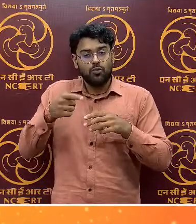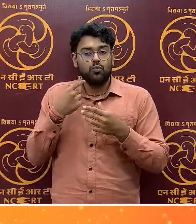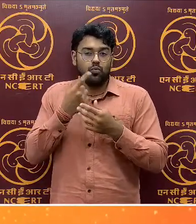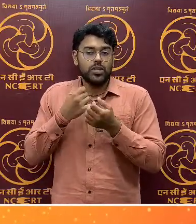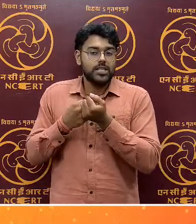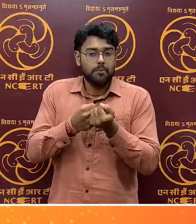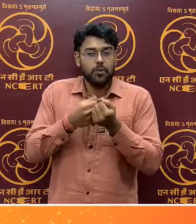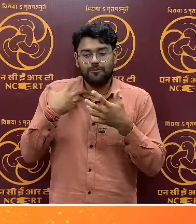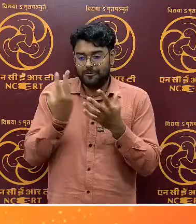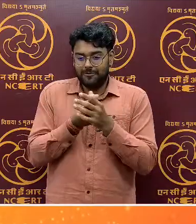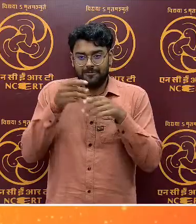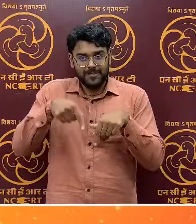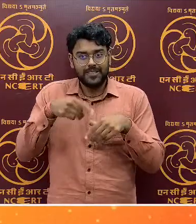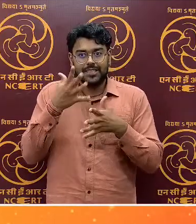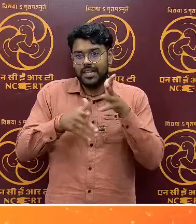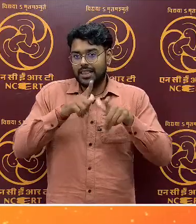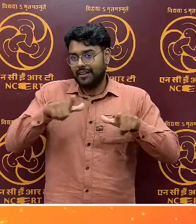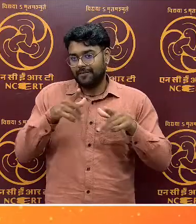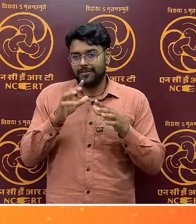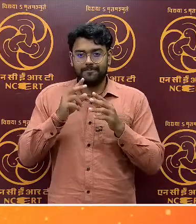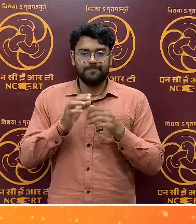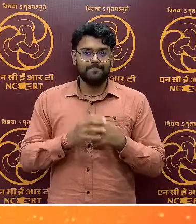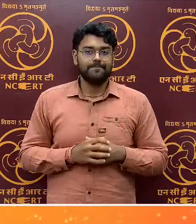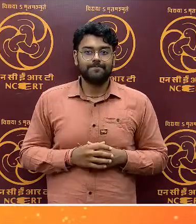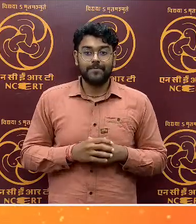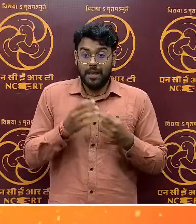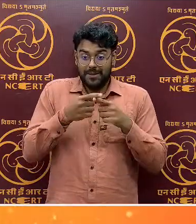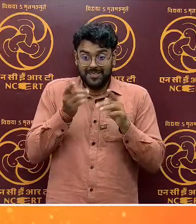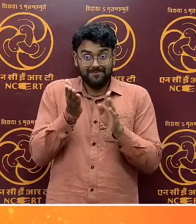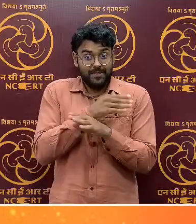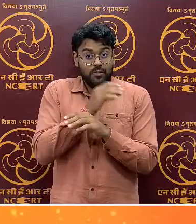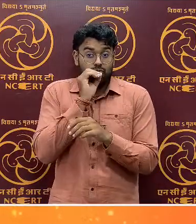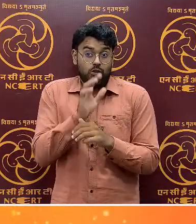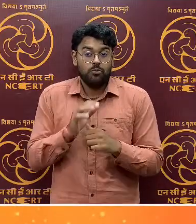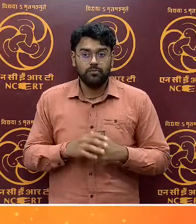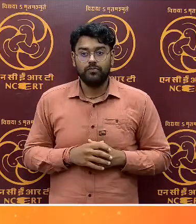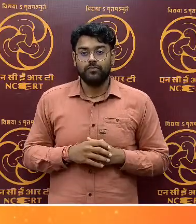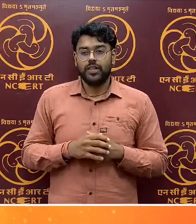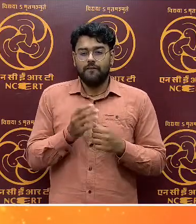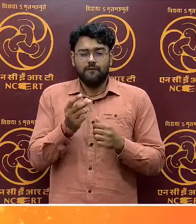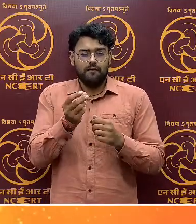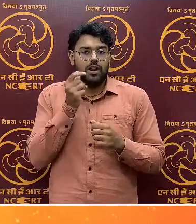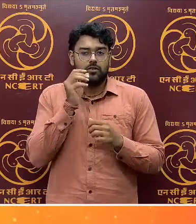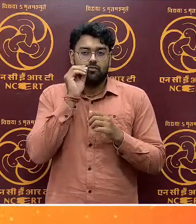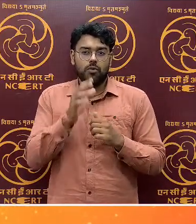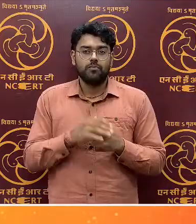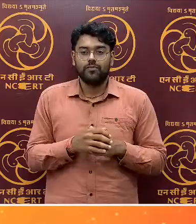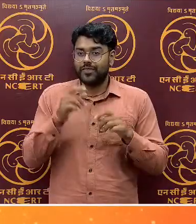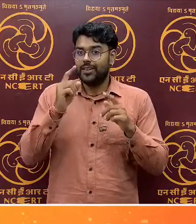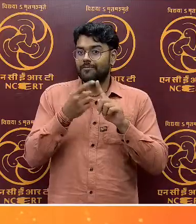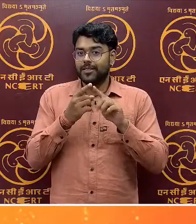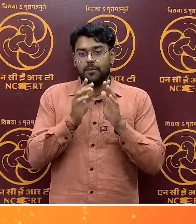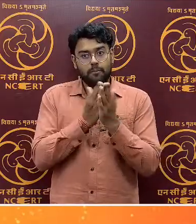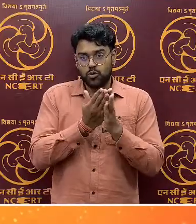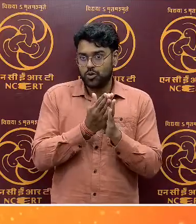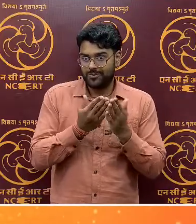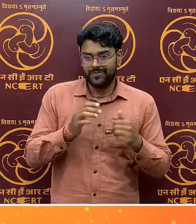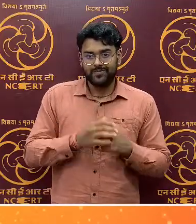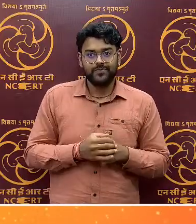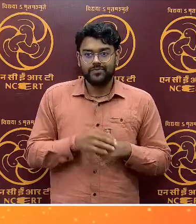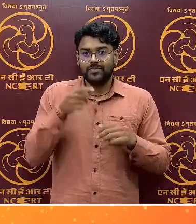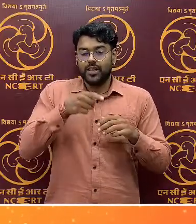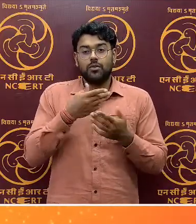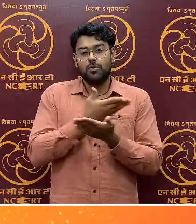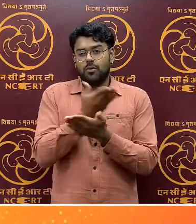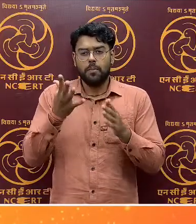and accompanying us here through sign language. Now, before I leave, let me give you some quick informations. Let's talk about textbooks first, which are